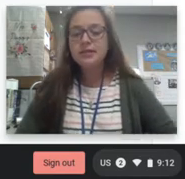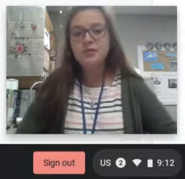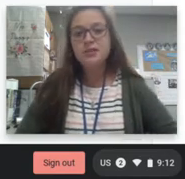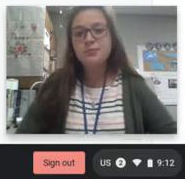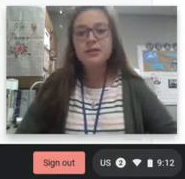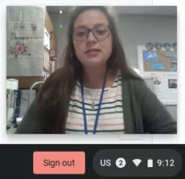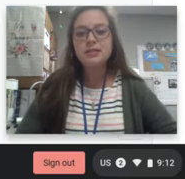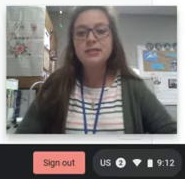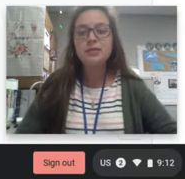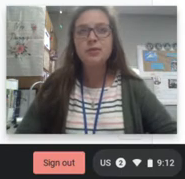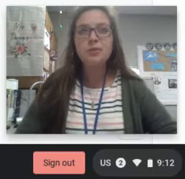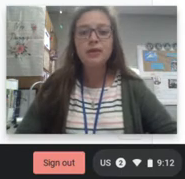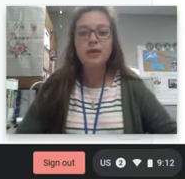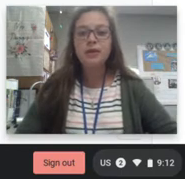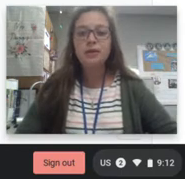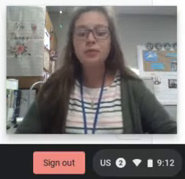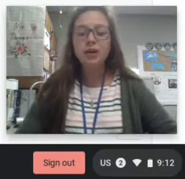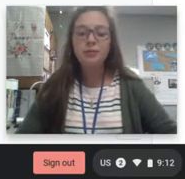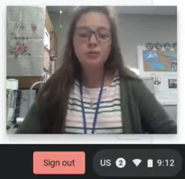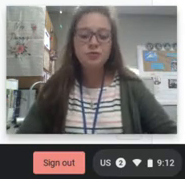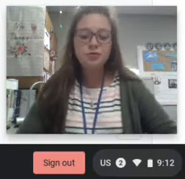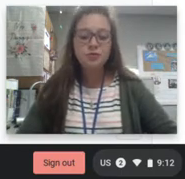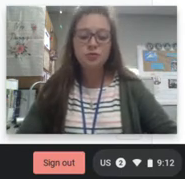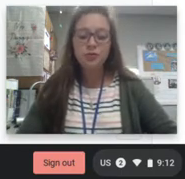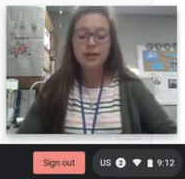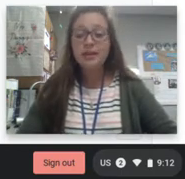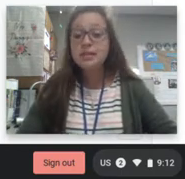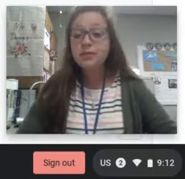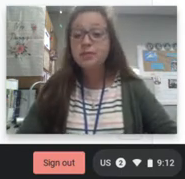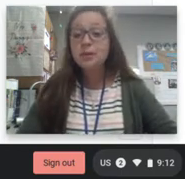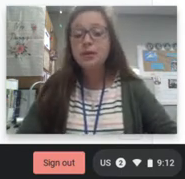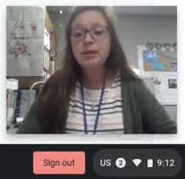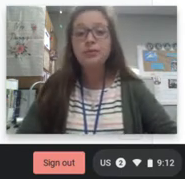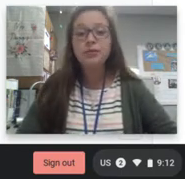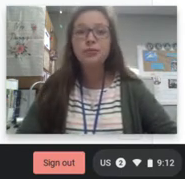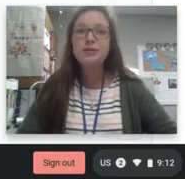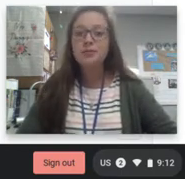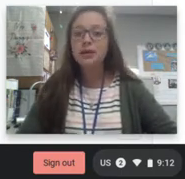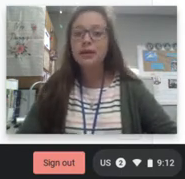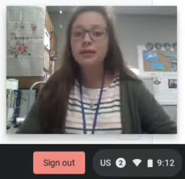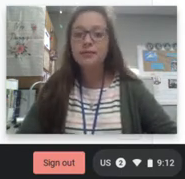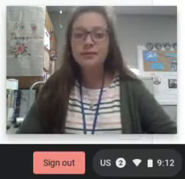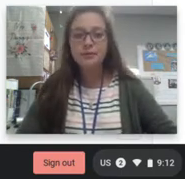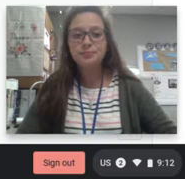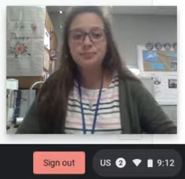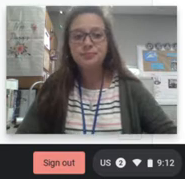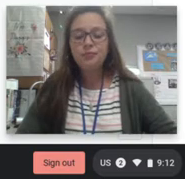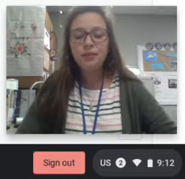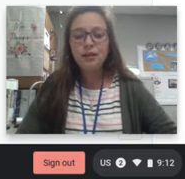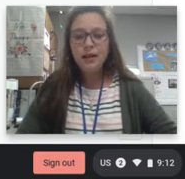see the responses, see what grammar rules we easily remember and which ones that were kind of left out.